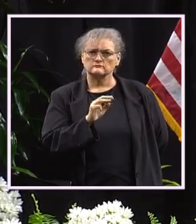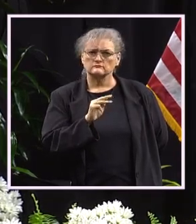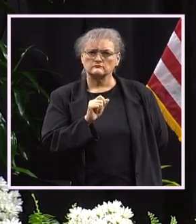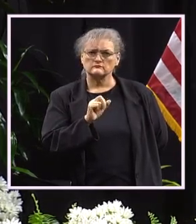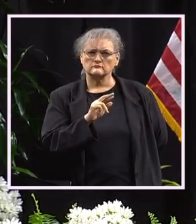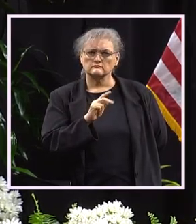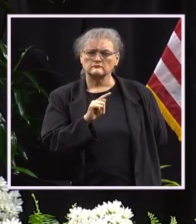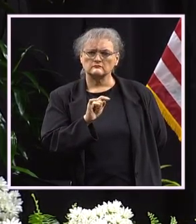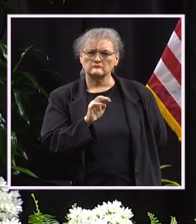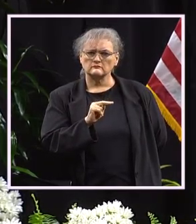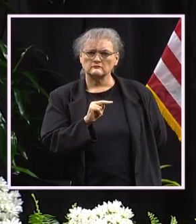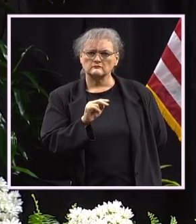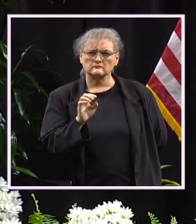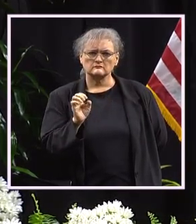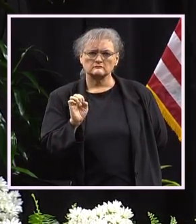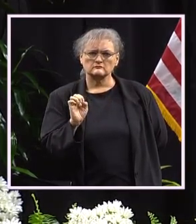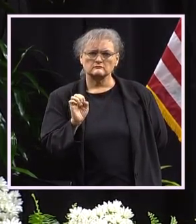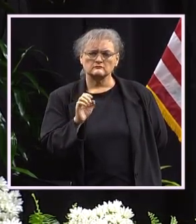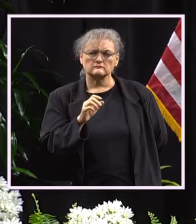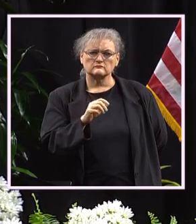Martin Anthony Espinosa,